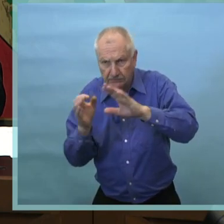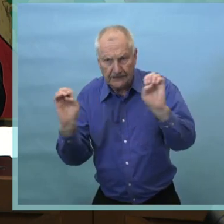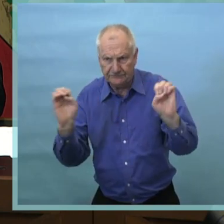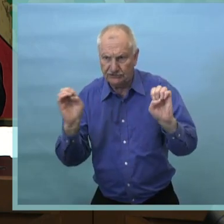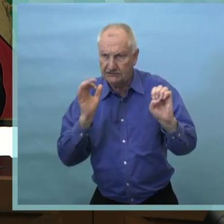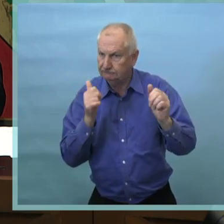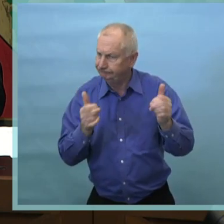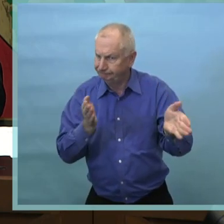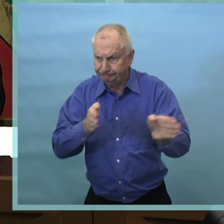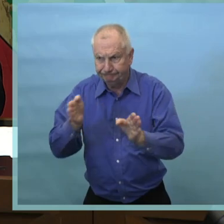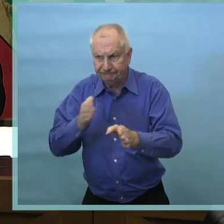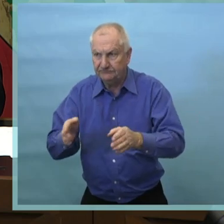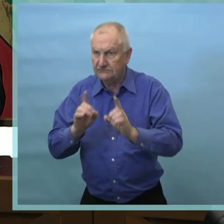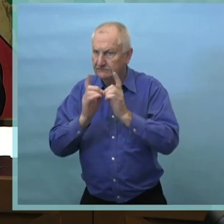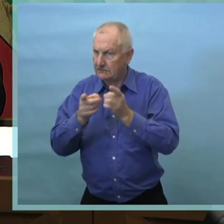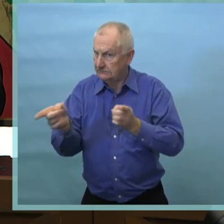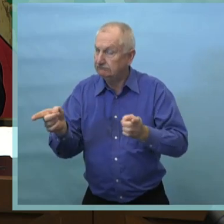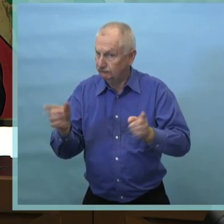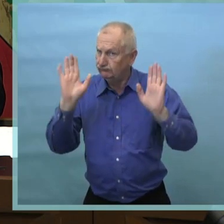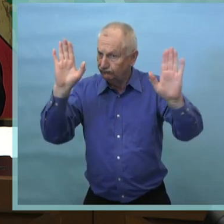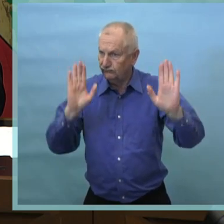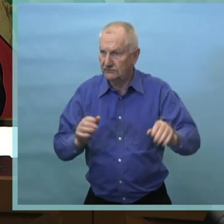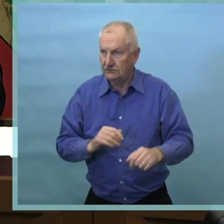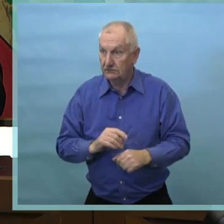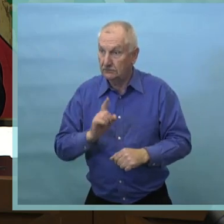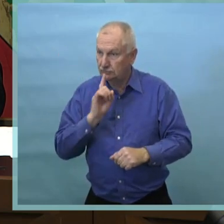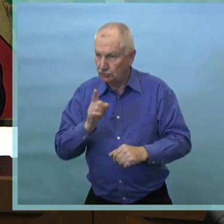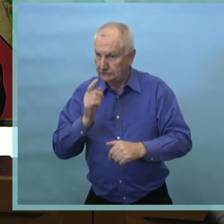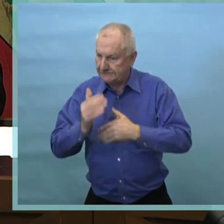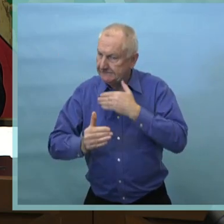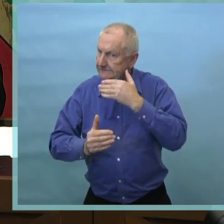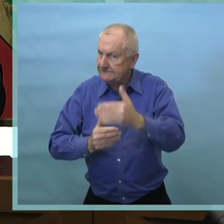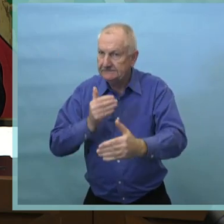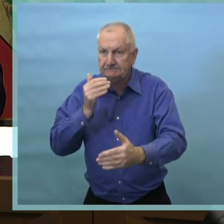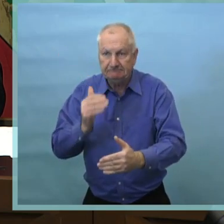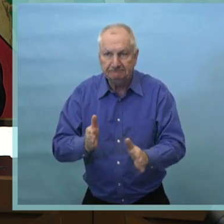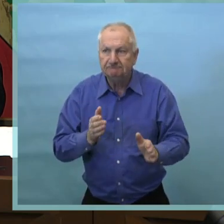they've always been very steady as she goes, and that's been our approach.